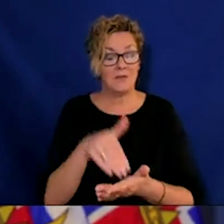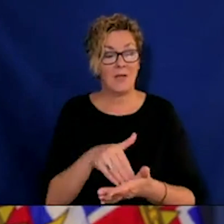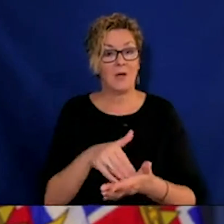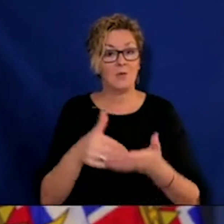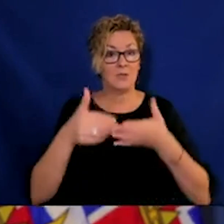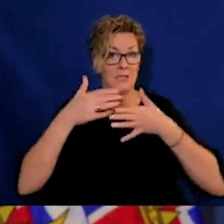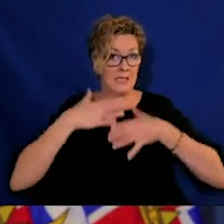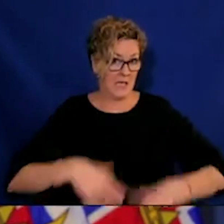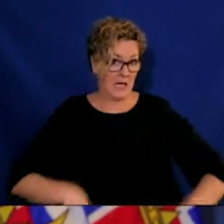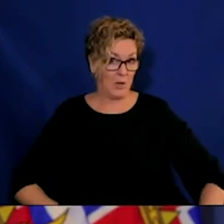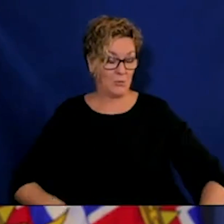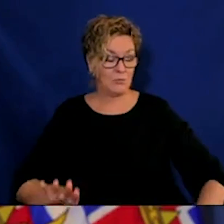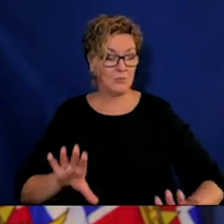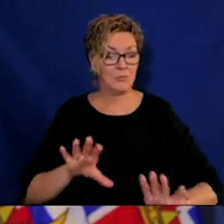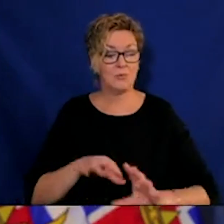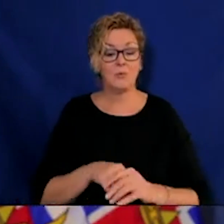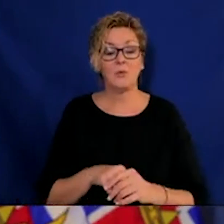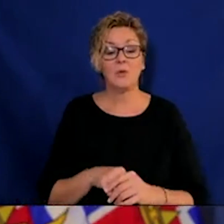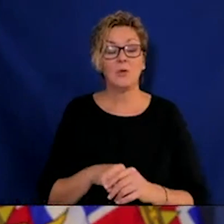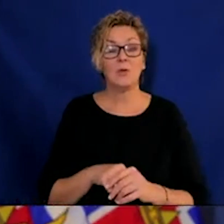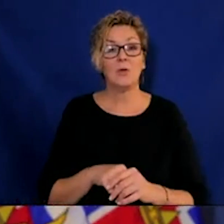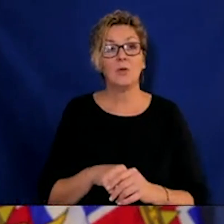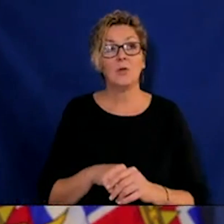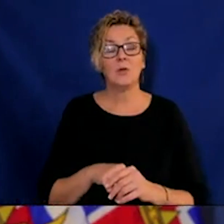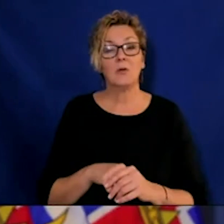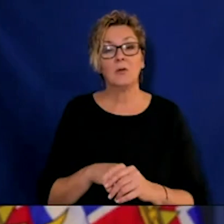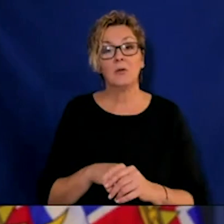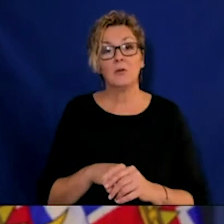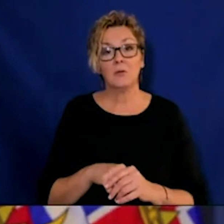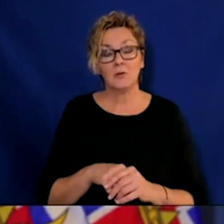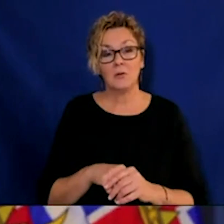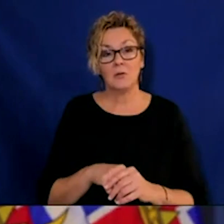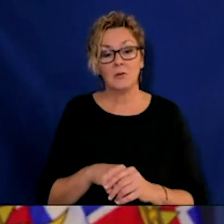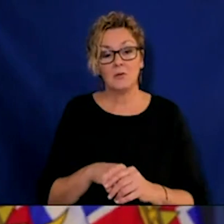1,963,000 gowns. As noted, and as I noted last week, there